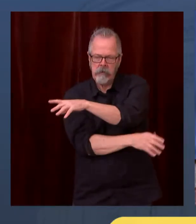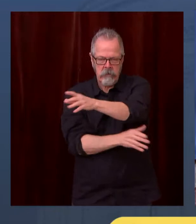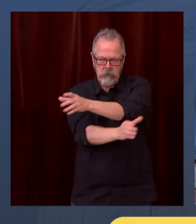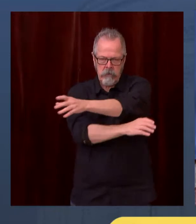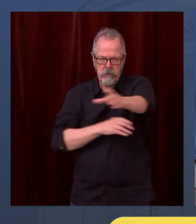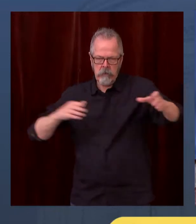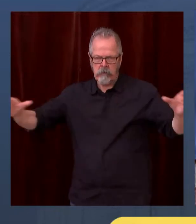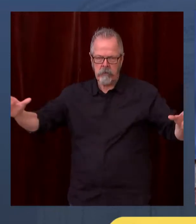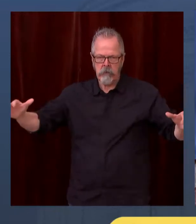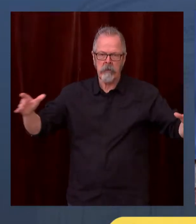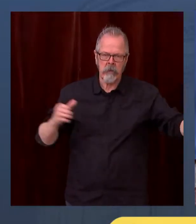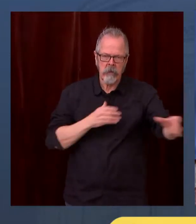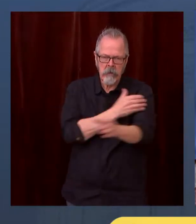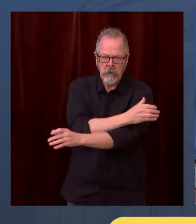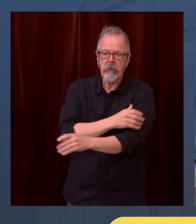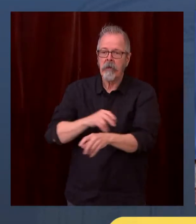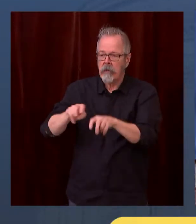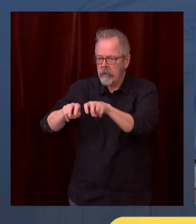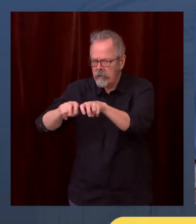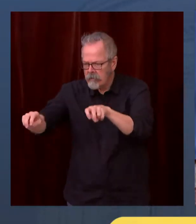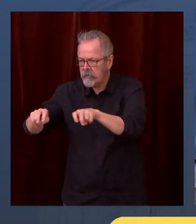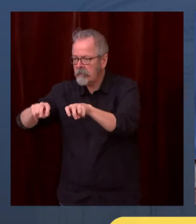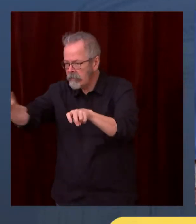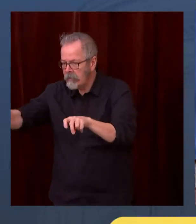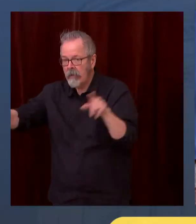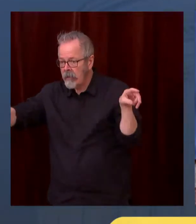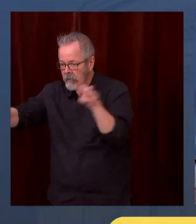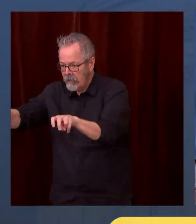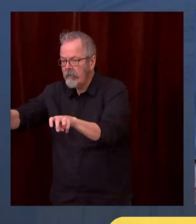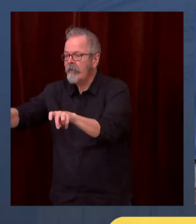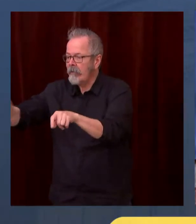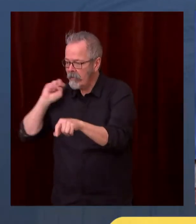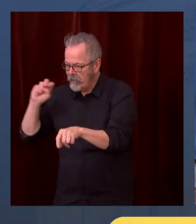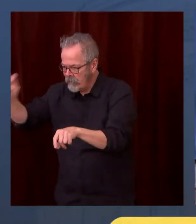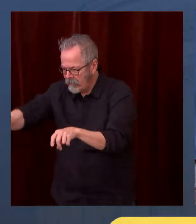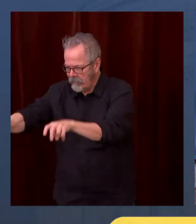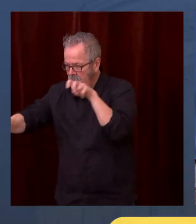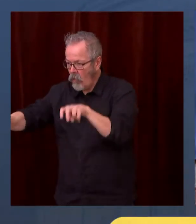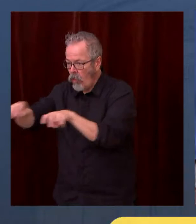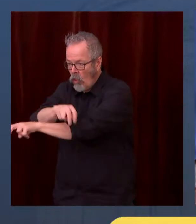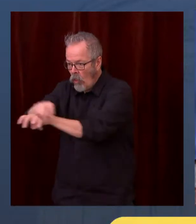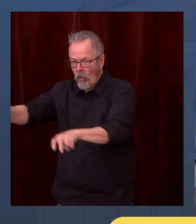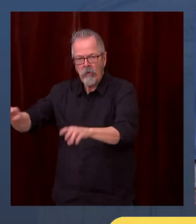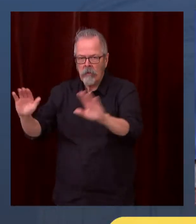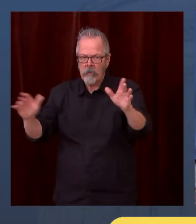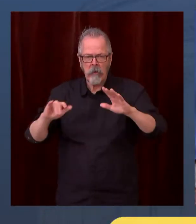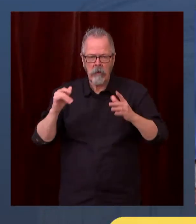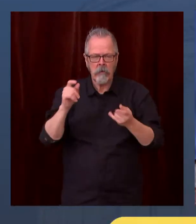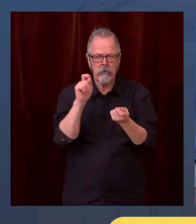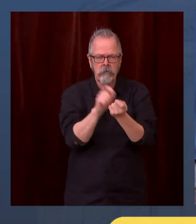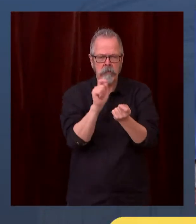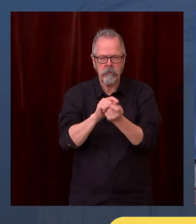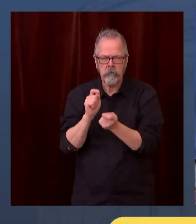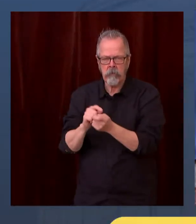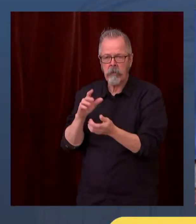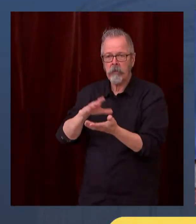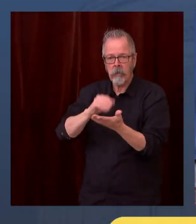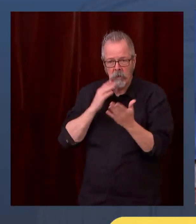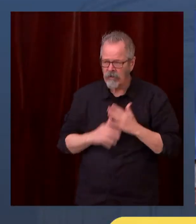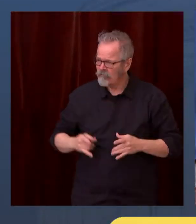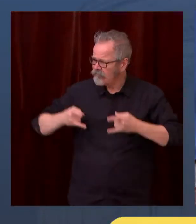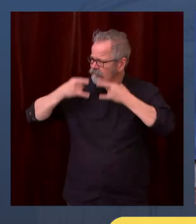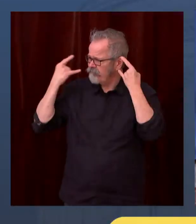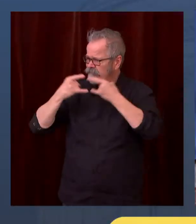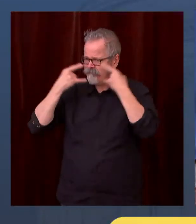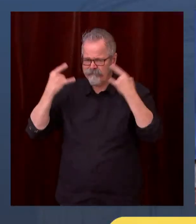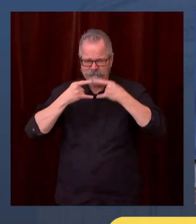do things to cohort students, and the students really mask up. It's pretty impressive. What the teachers will